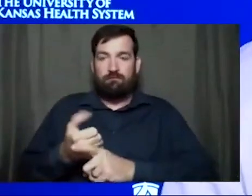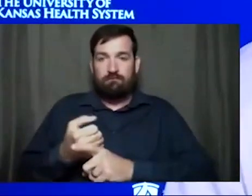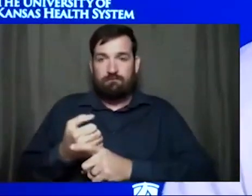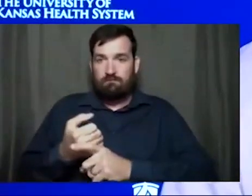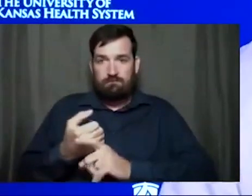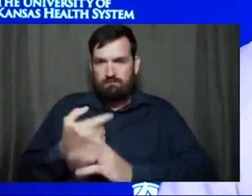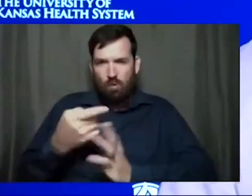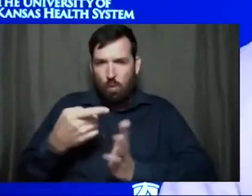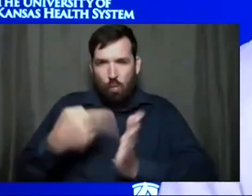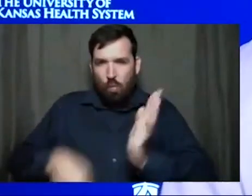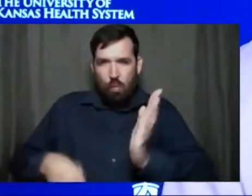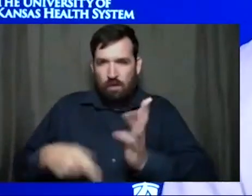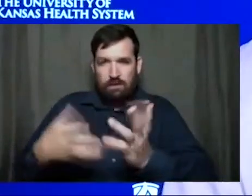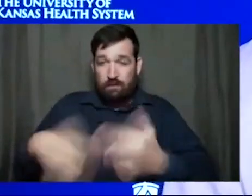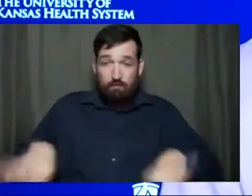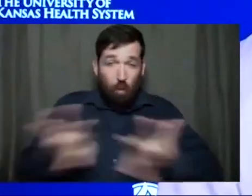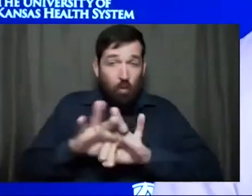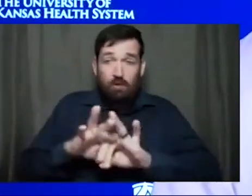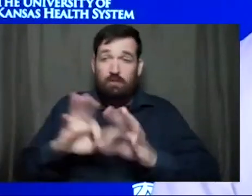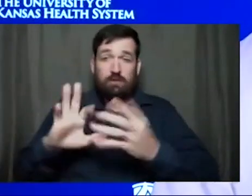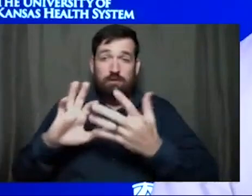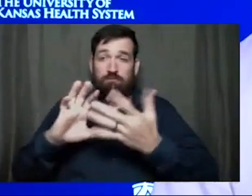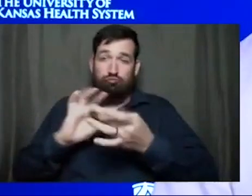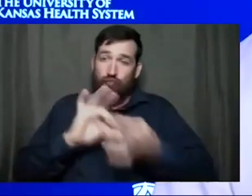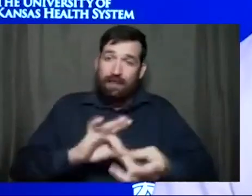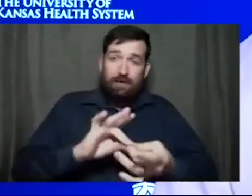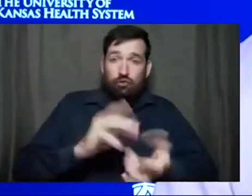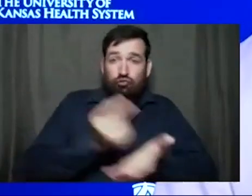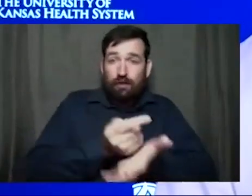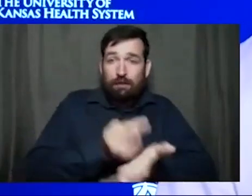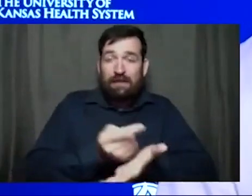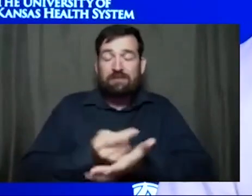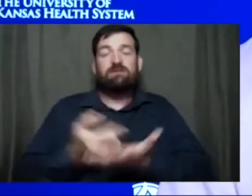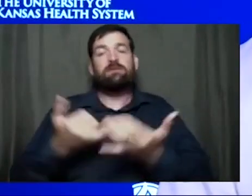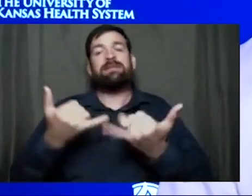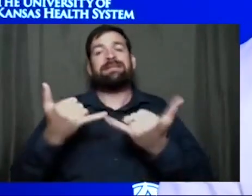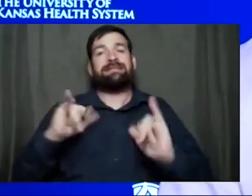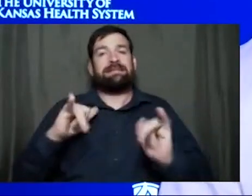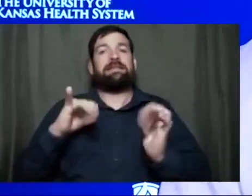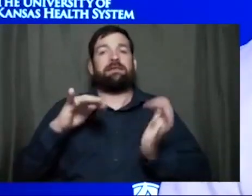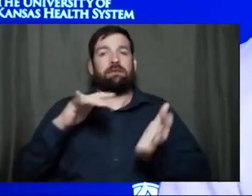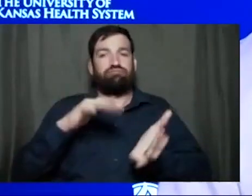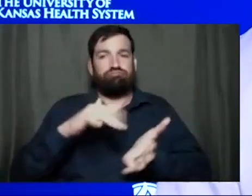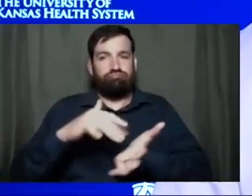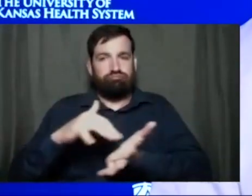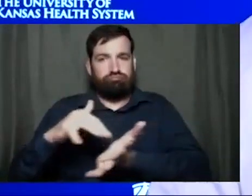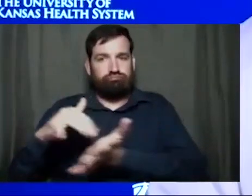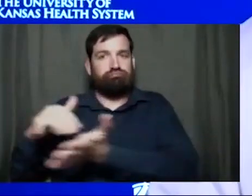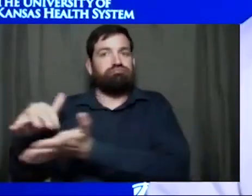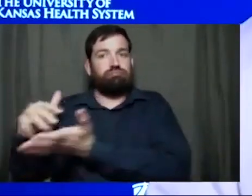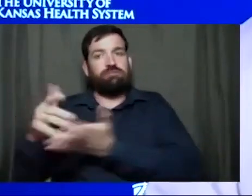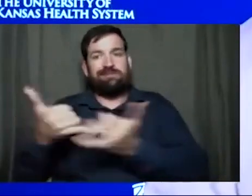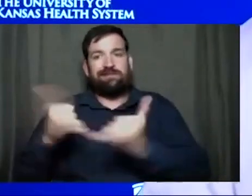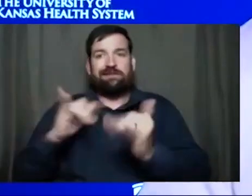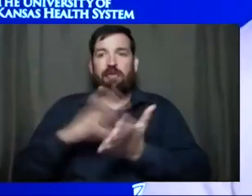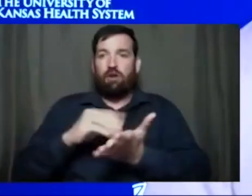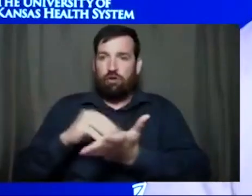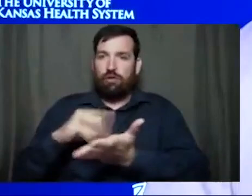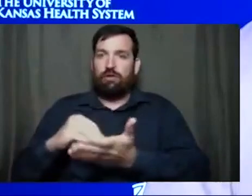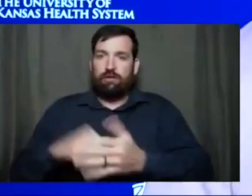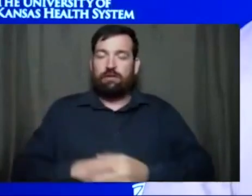biological relevance and clinical relevance of all that? We are still learning to do that, learning to understand that. The